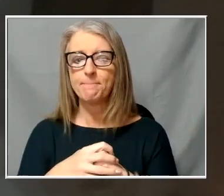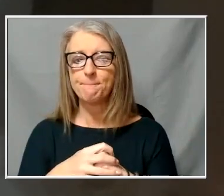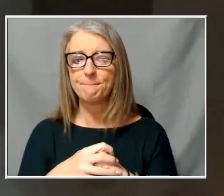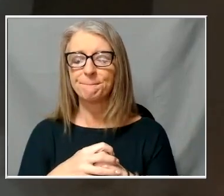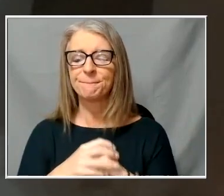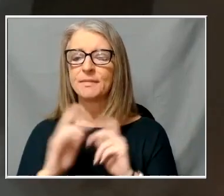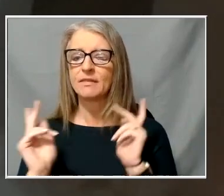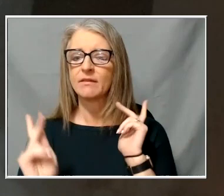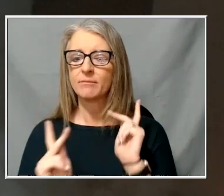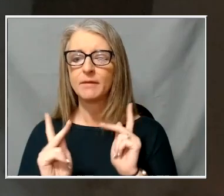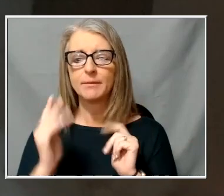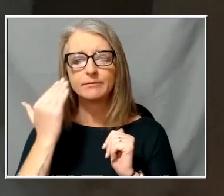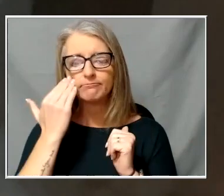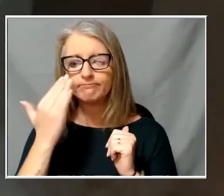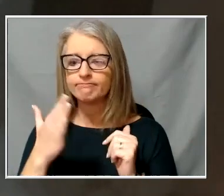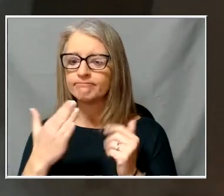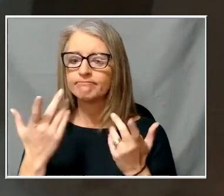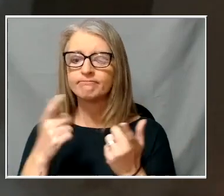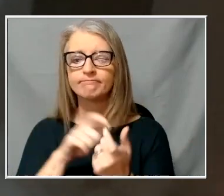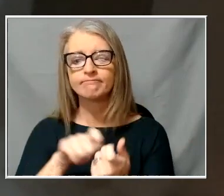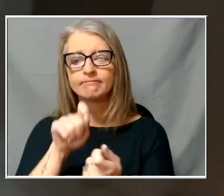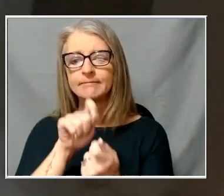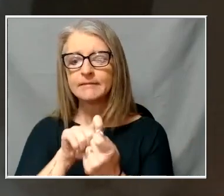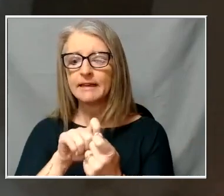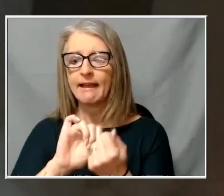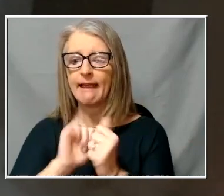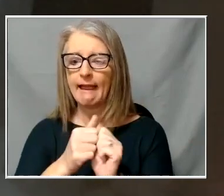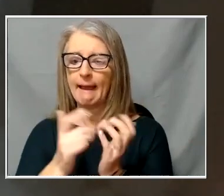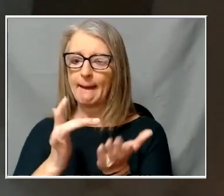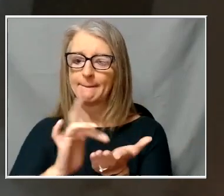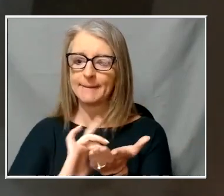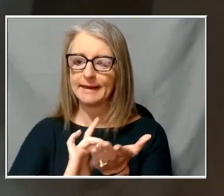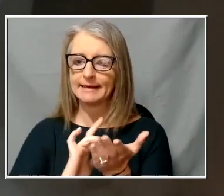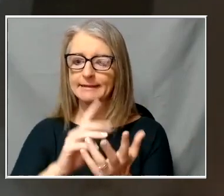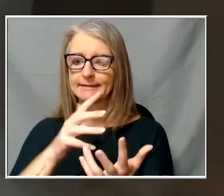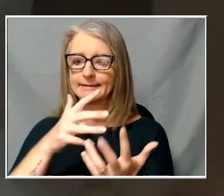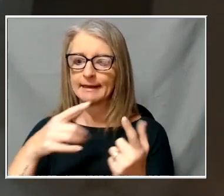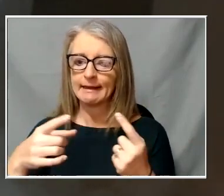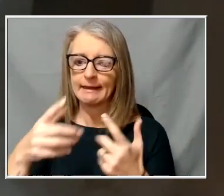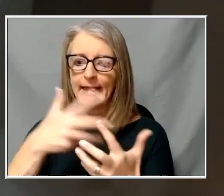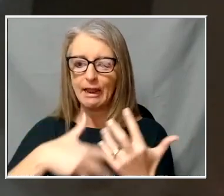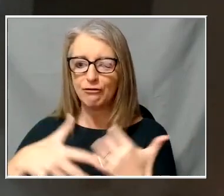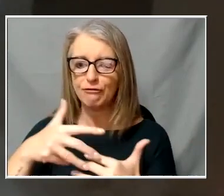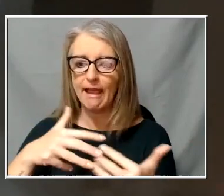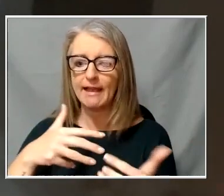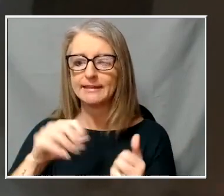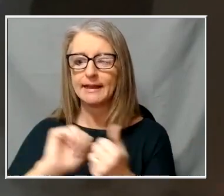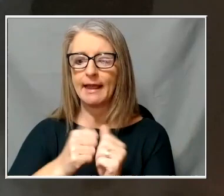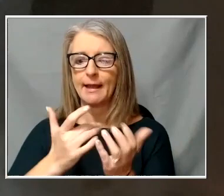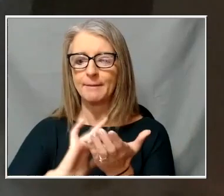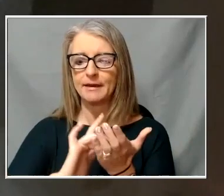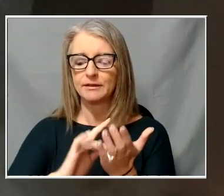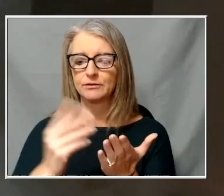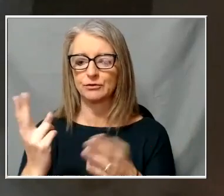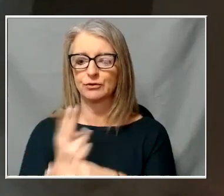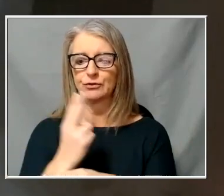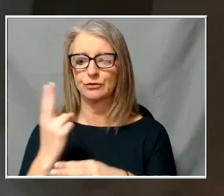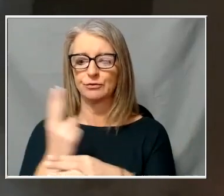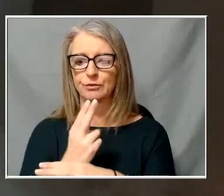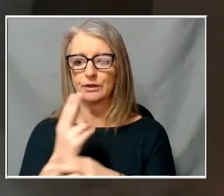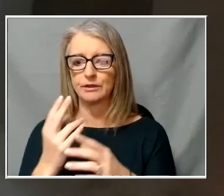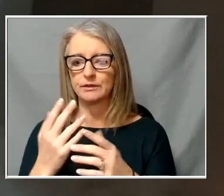of people not knowing exactly how the medications interact and what medications to put